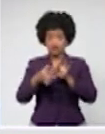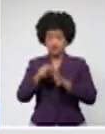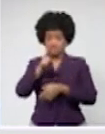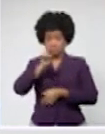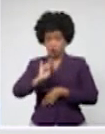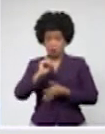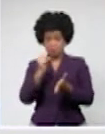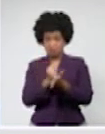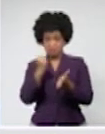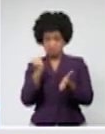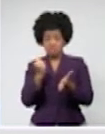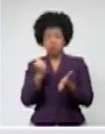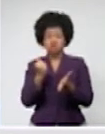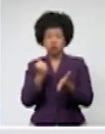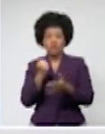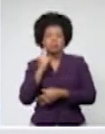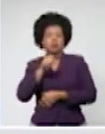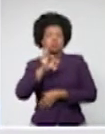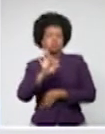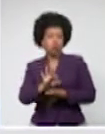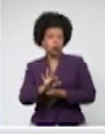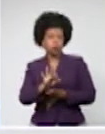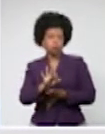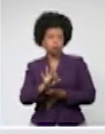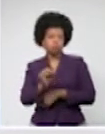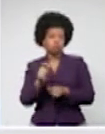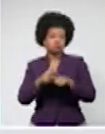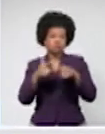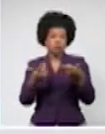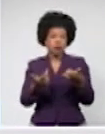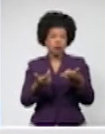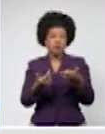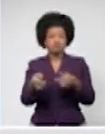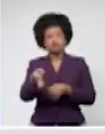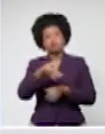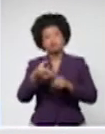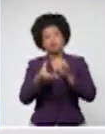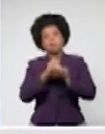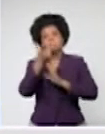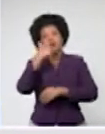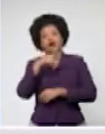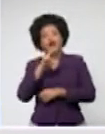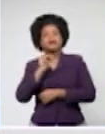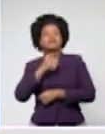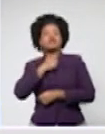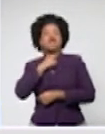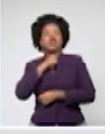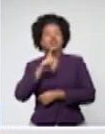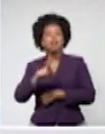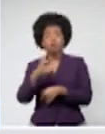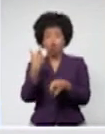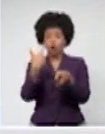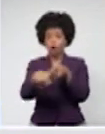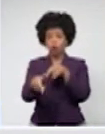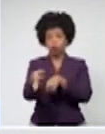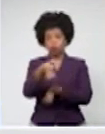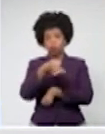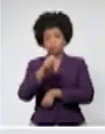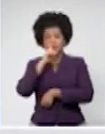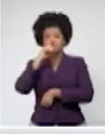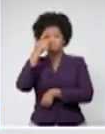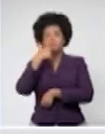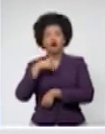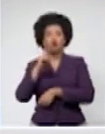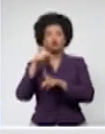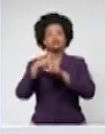province. The diagnosed cases from Mayabeque, Matanzas, and Holguín are imported cases as well. Thus,